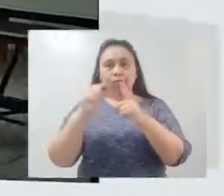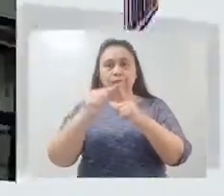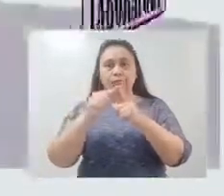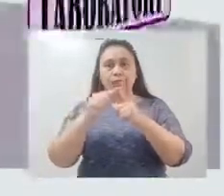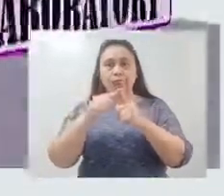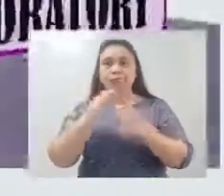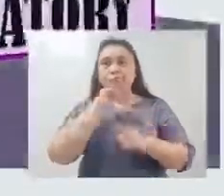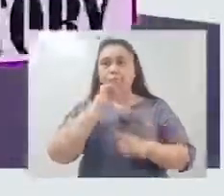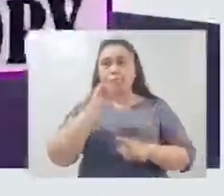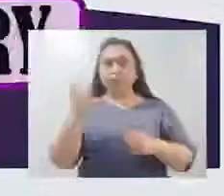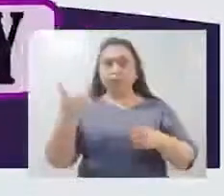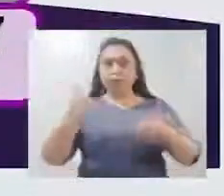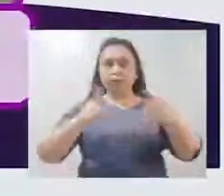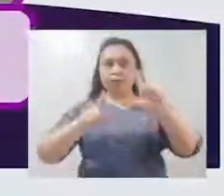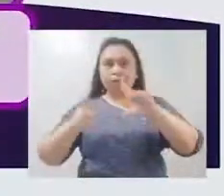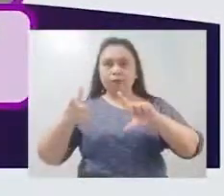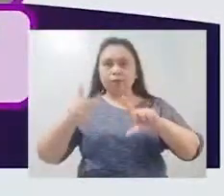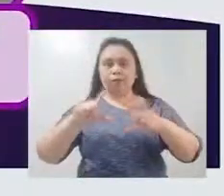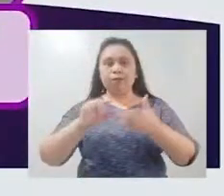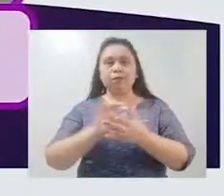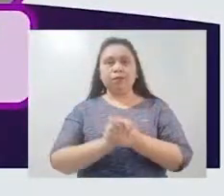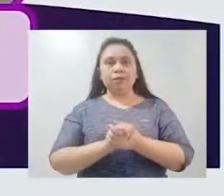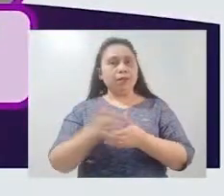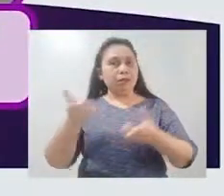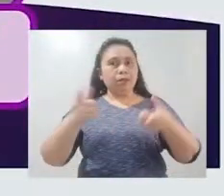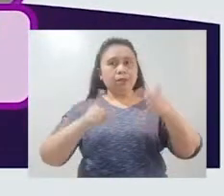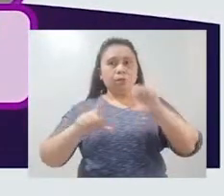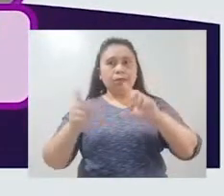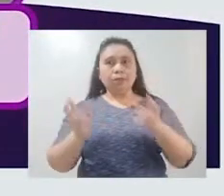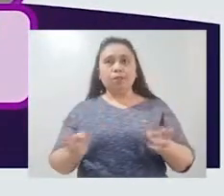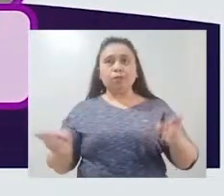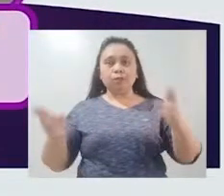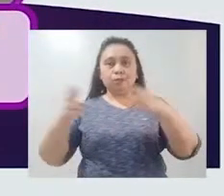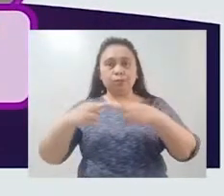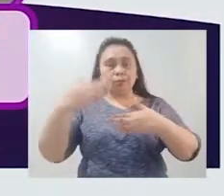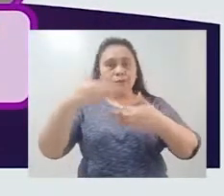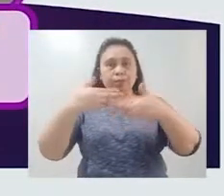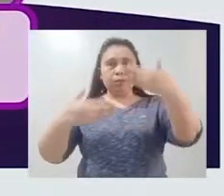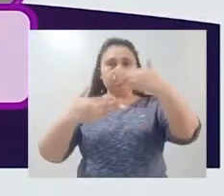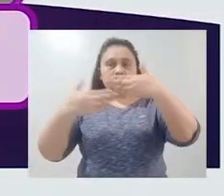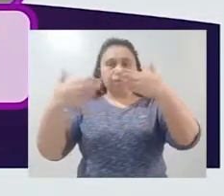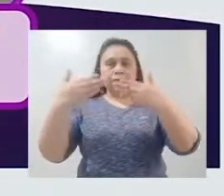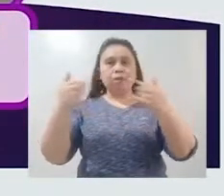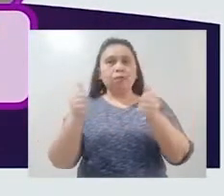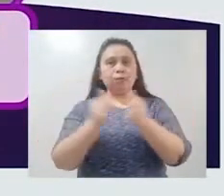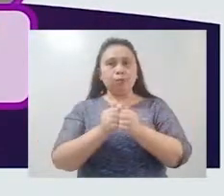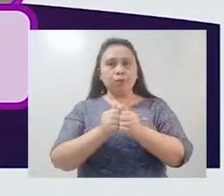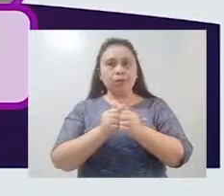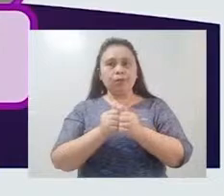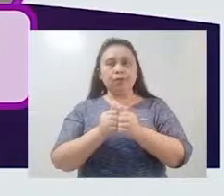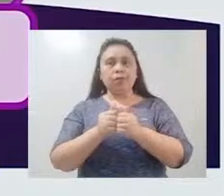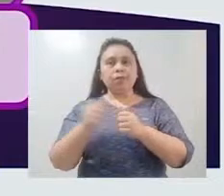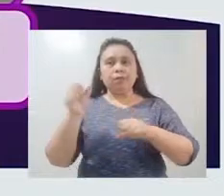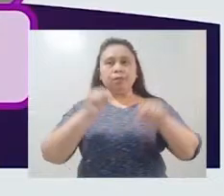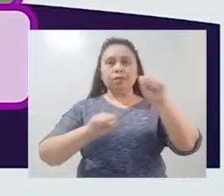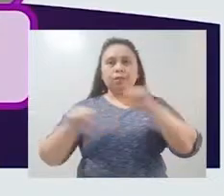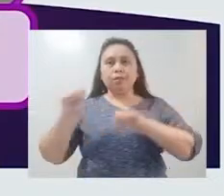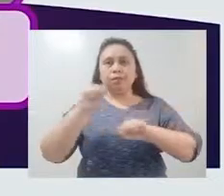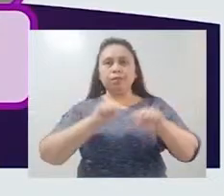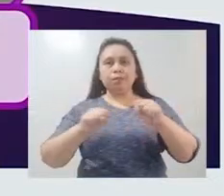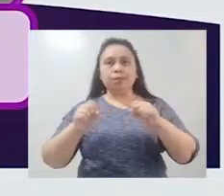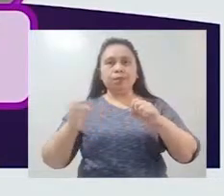is laboratory. A laboratory is a room or building equipped for